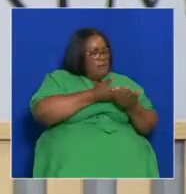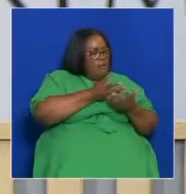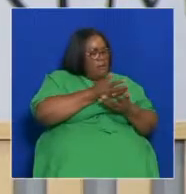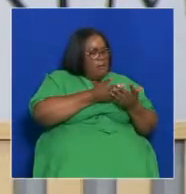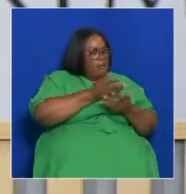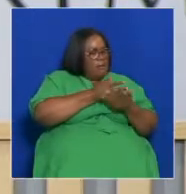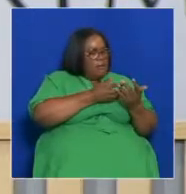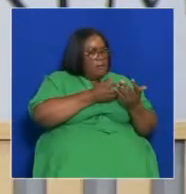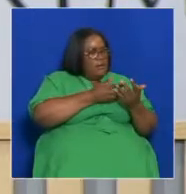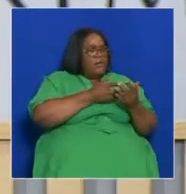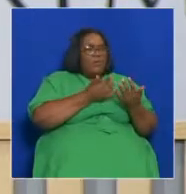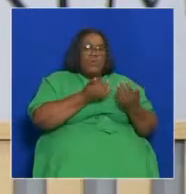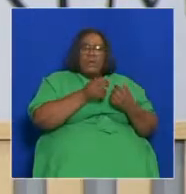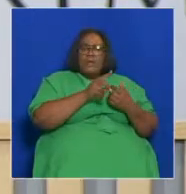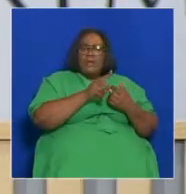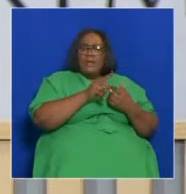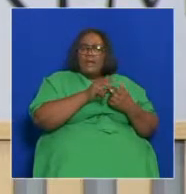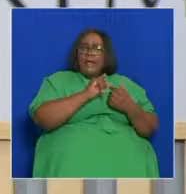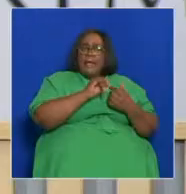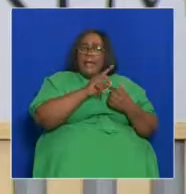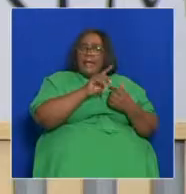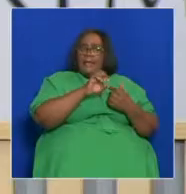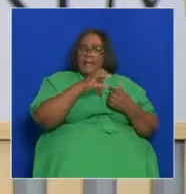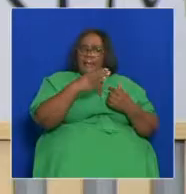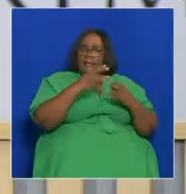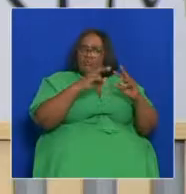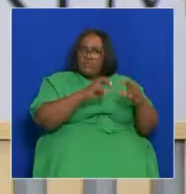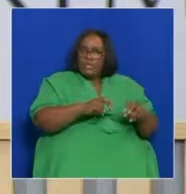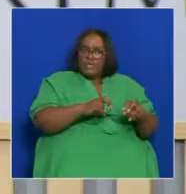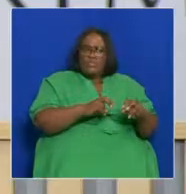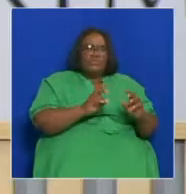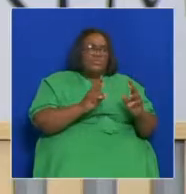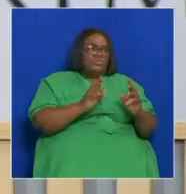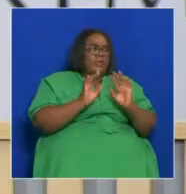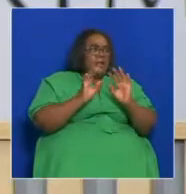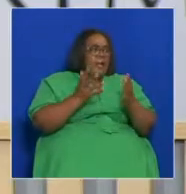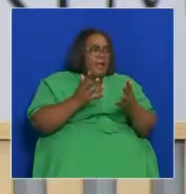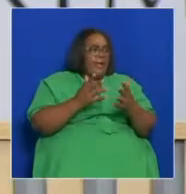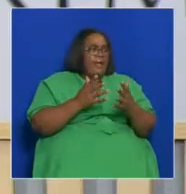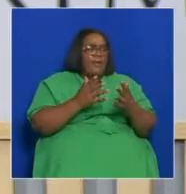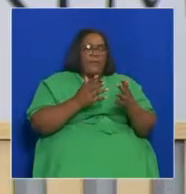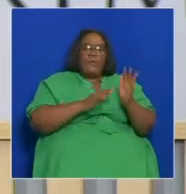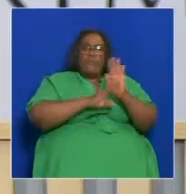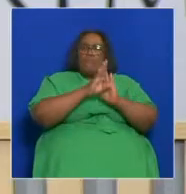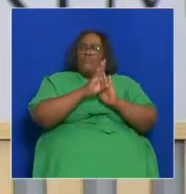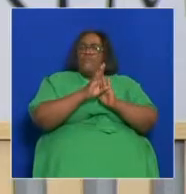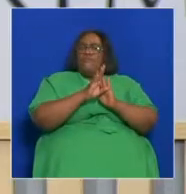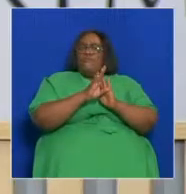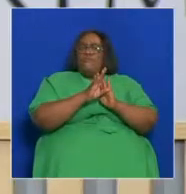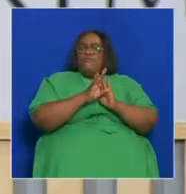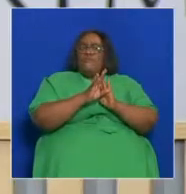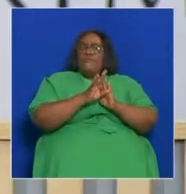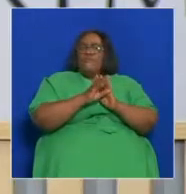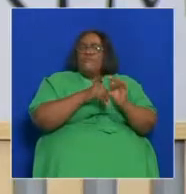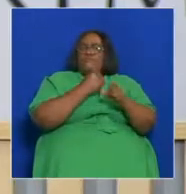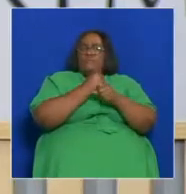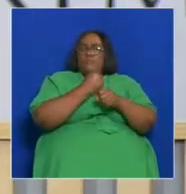reset and how we improve our operations